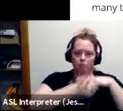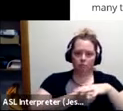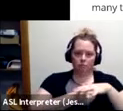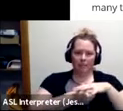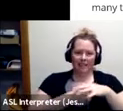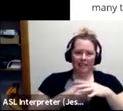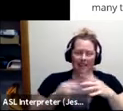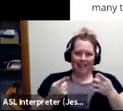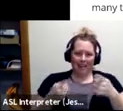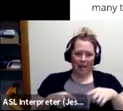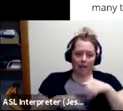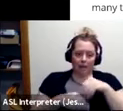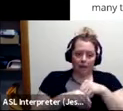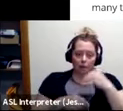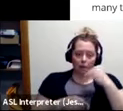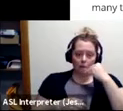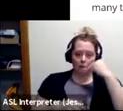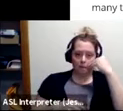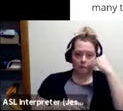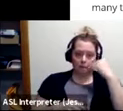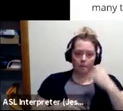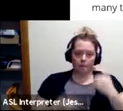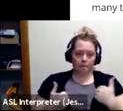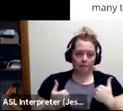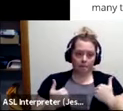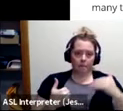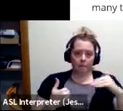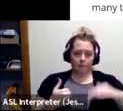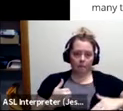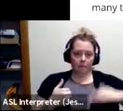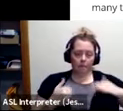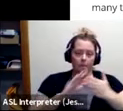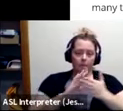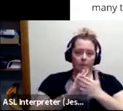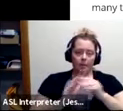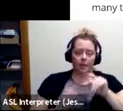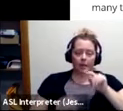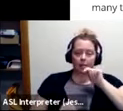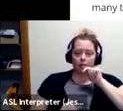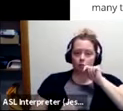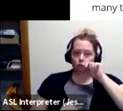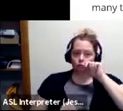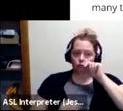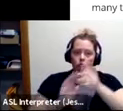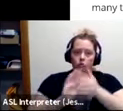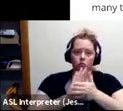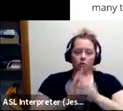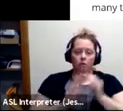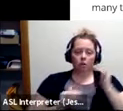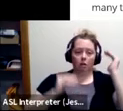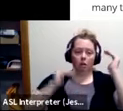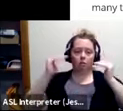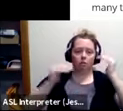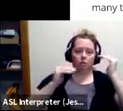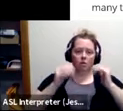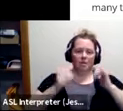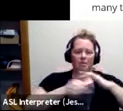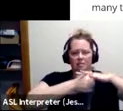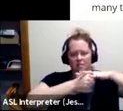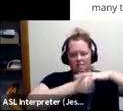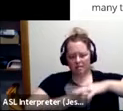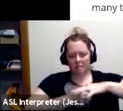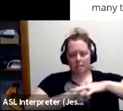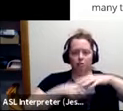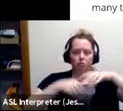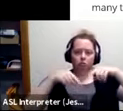for trans youth, for trans teens, trans adults that are navigating in the world. And